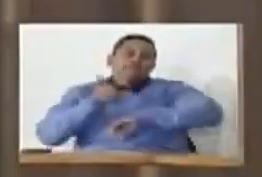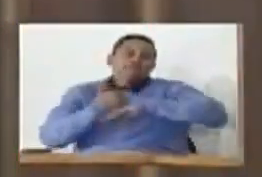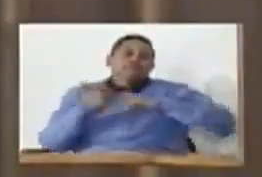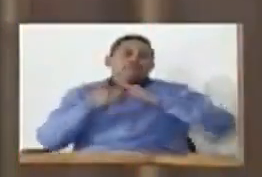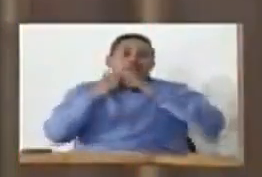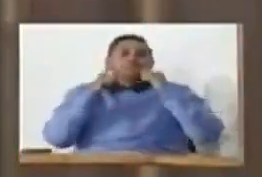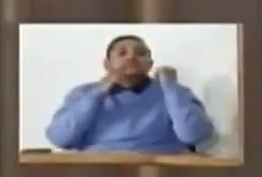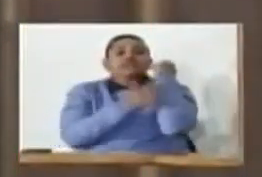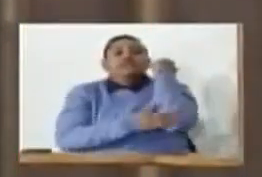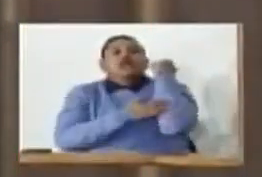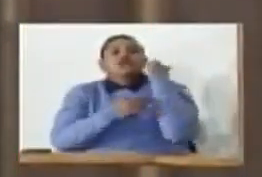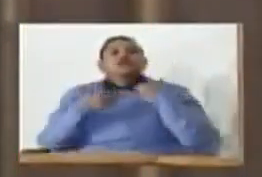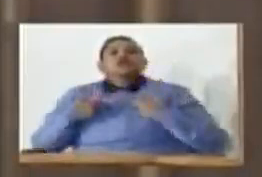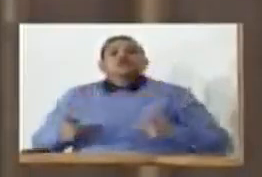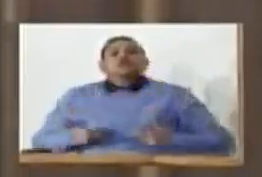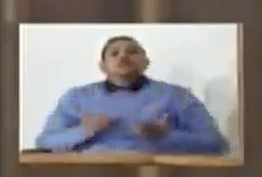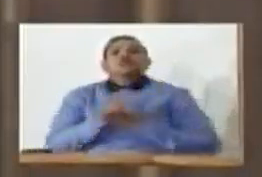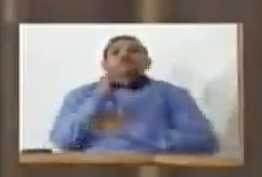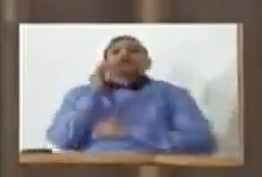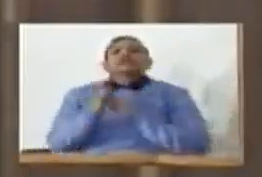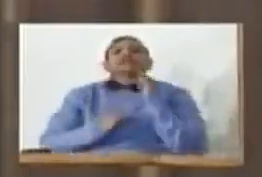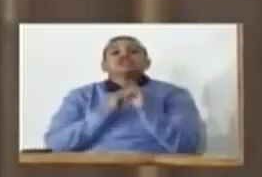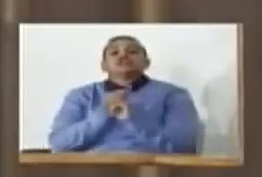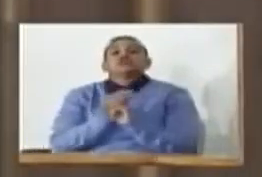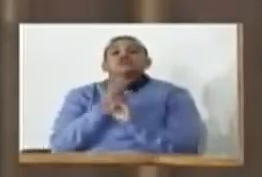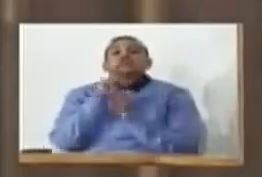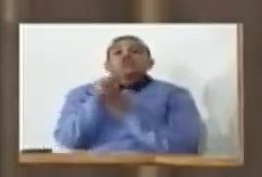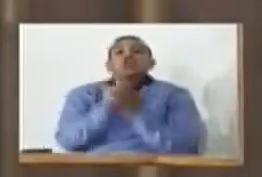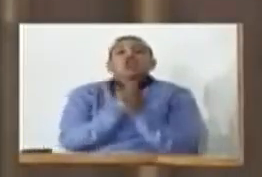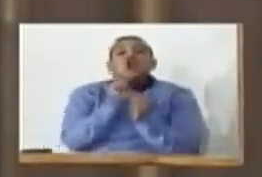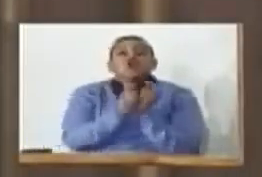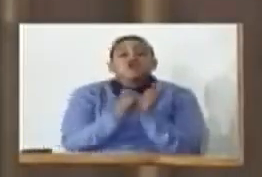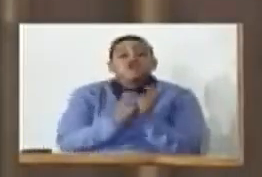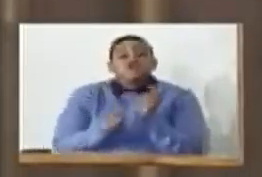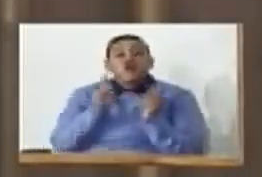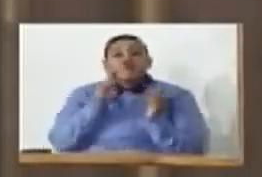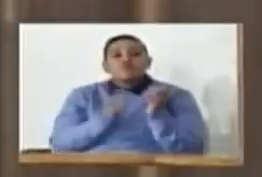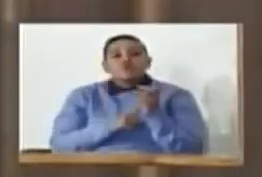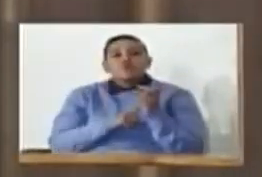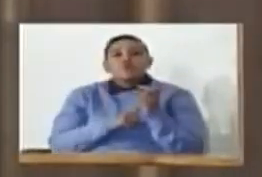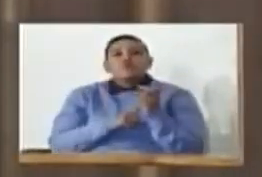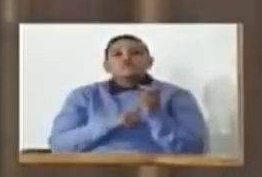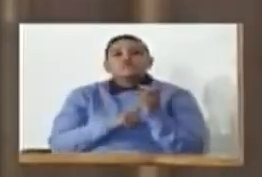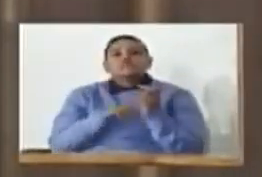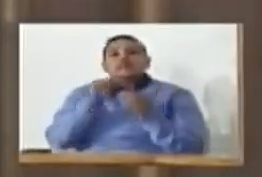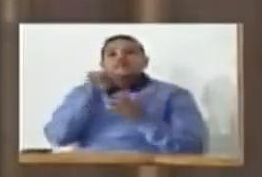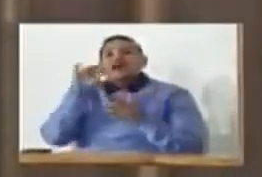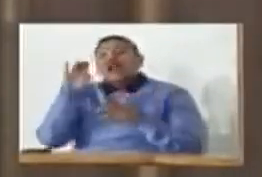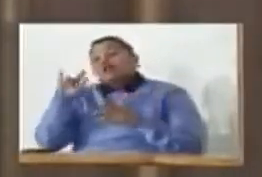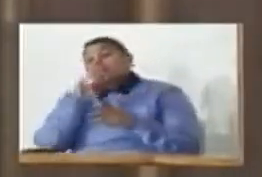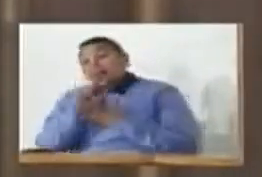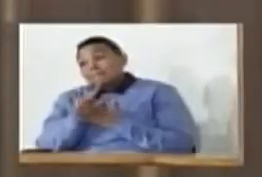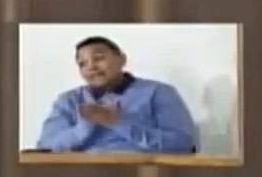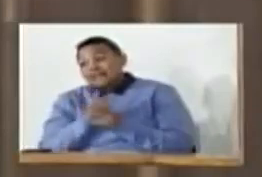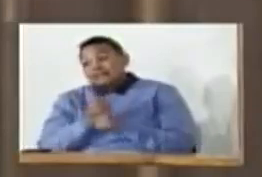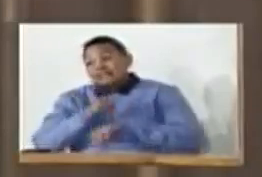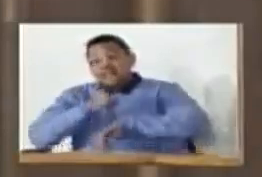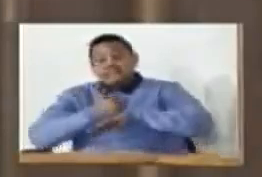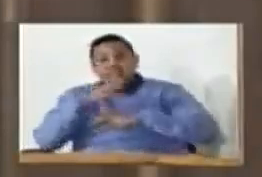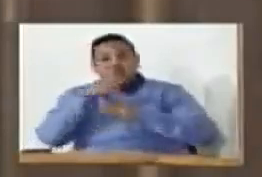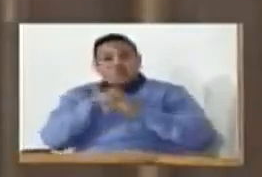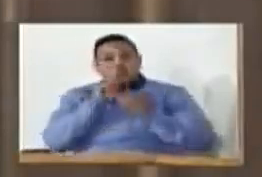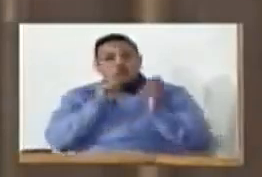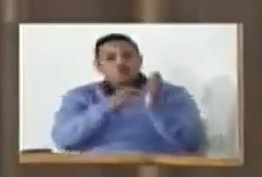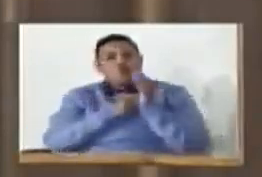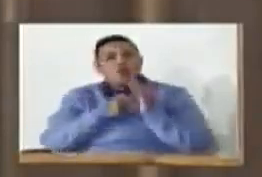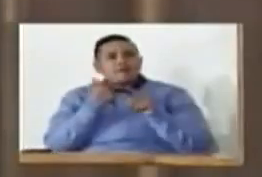National Human Rights Institute, law reform notice of alibi bill, to include the requirement